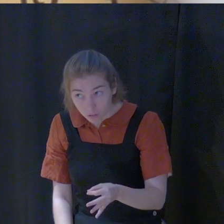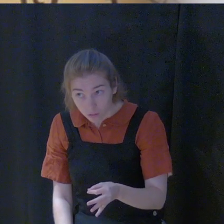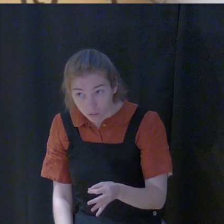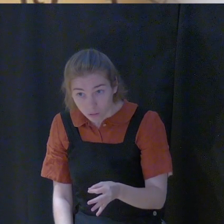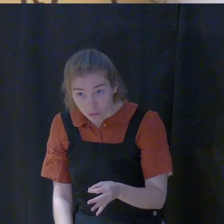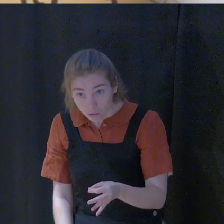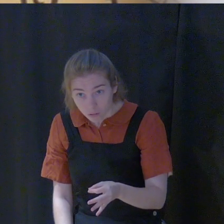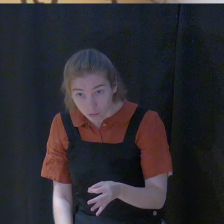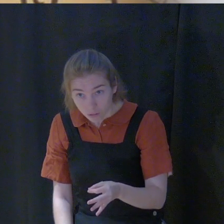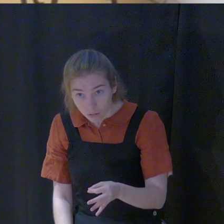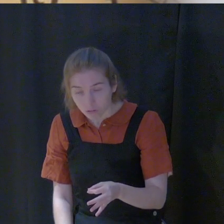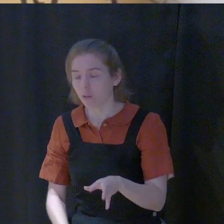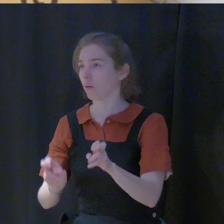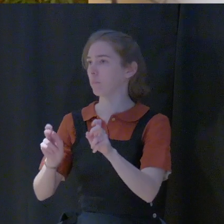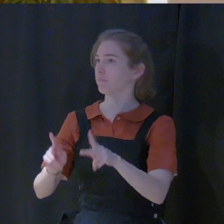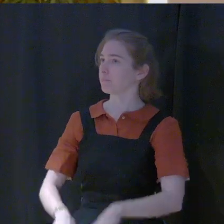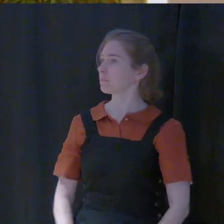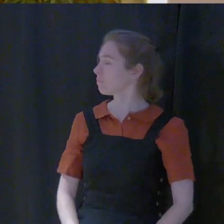All right.